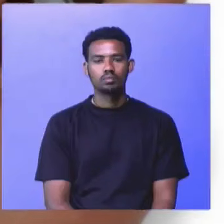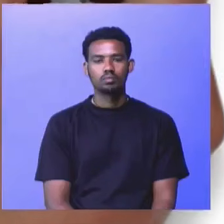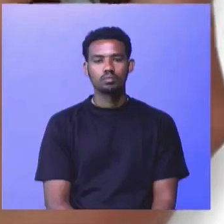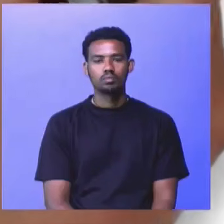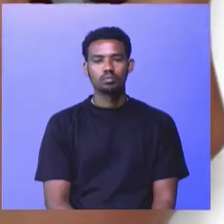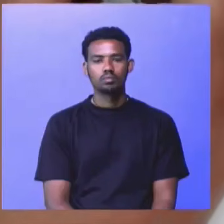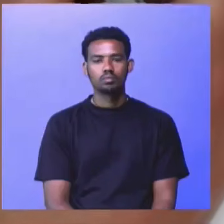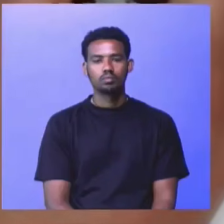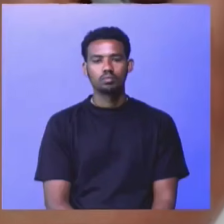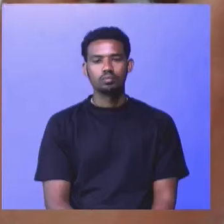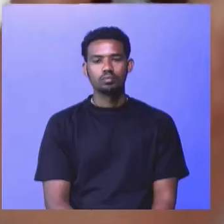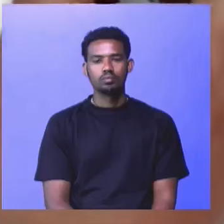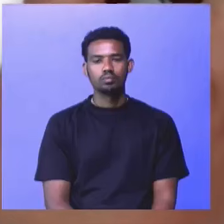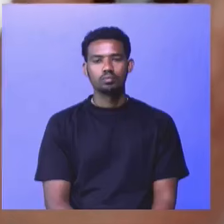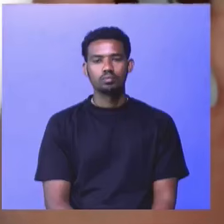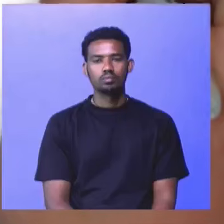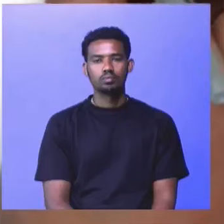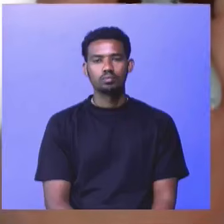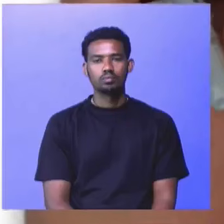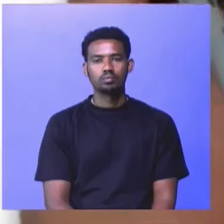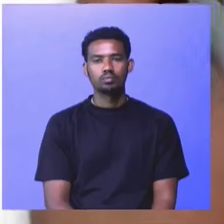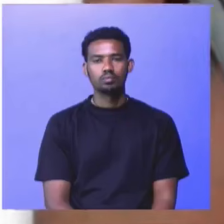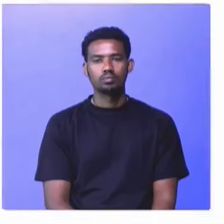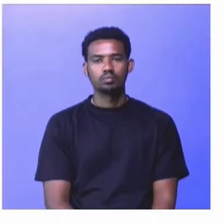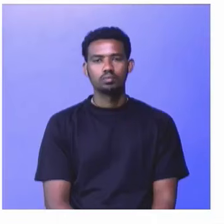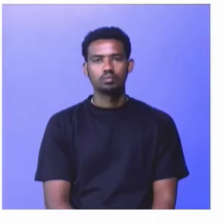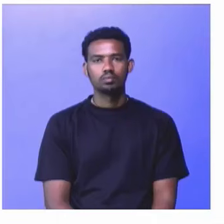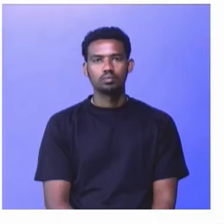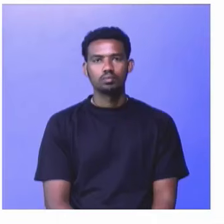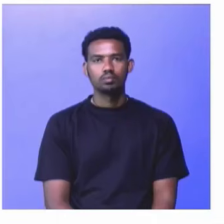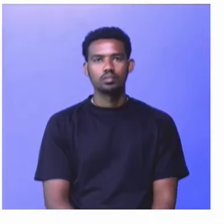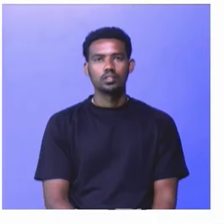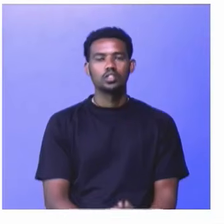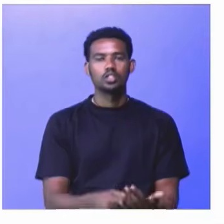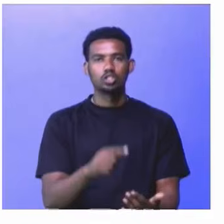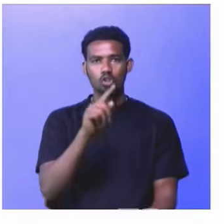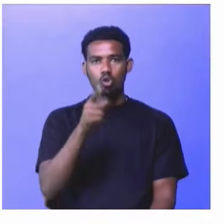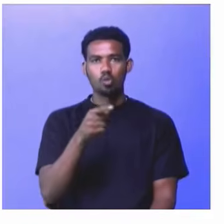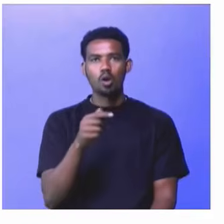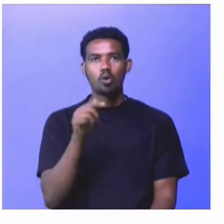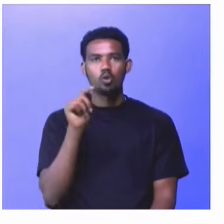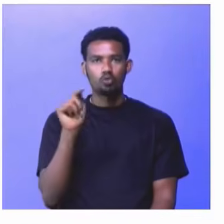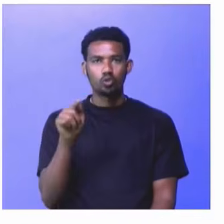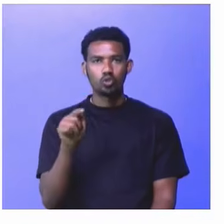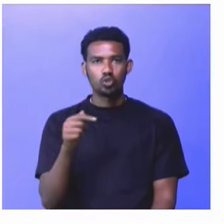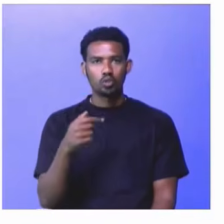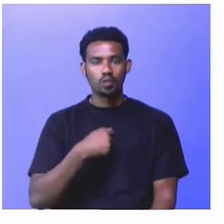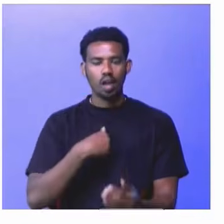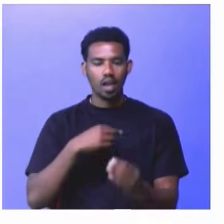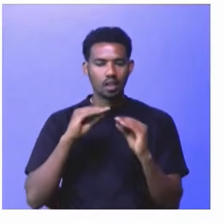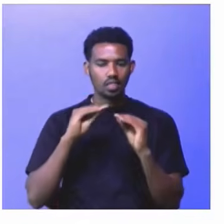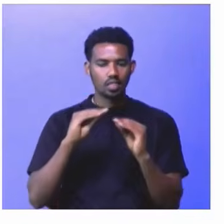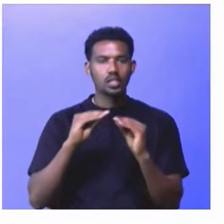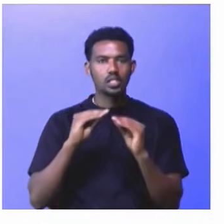Very much. Here is comma, full stop, and also I teach